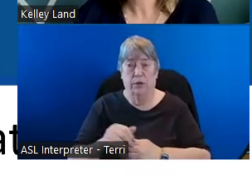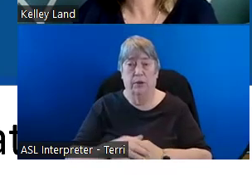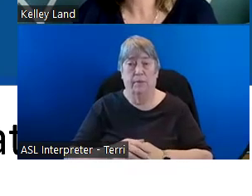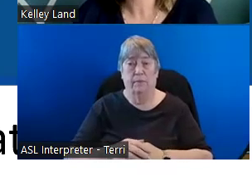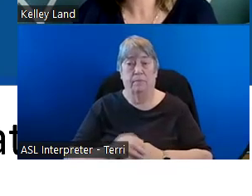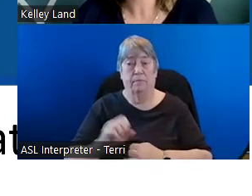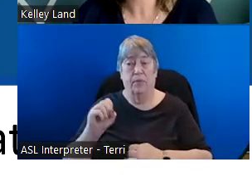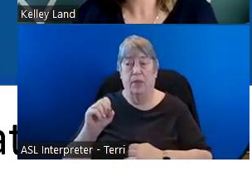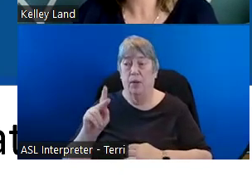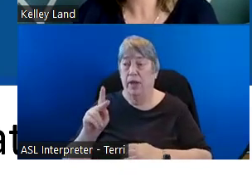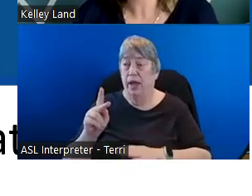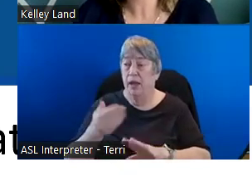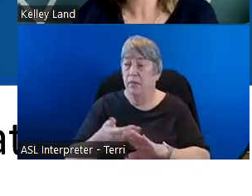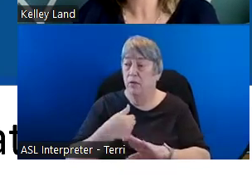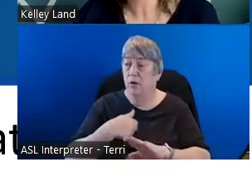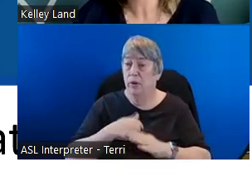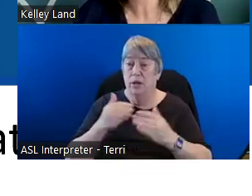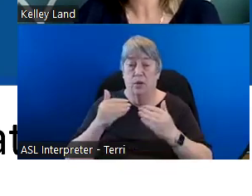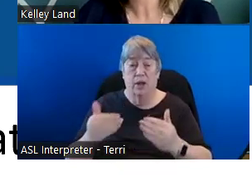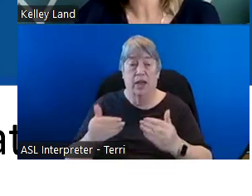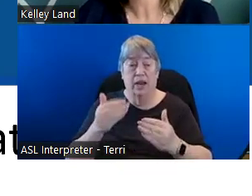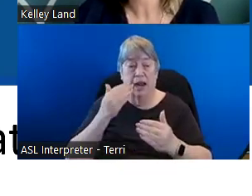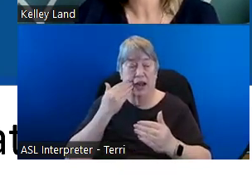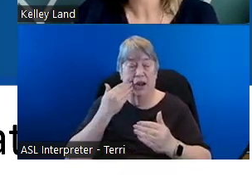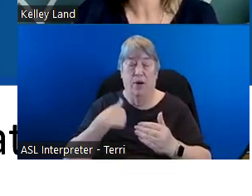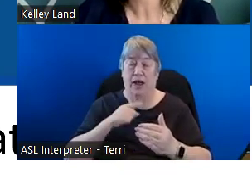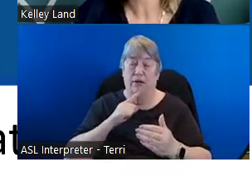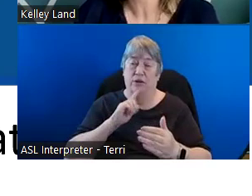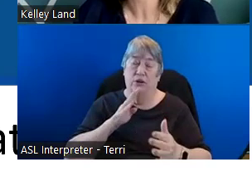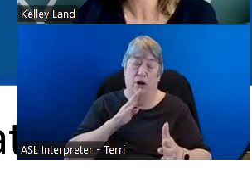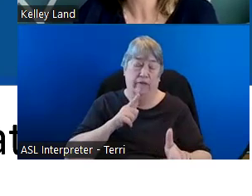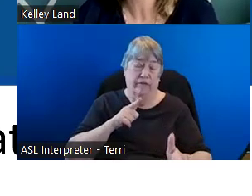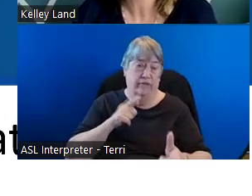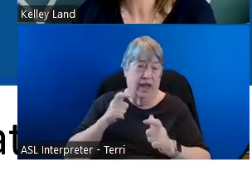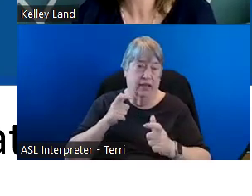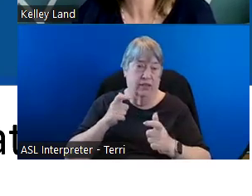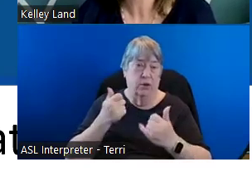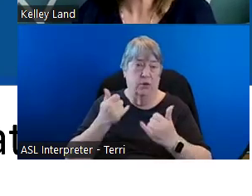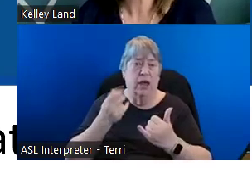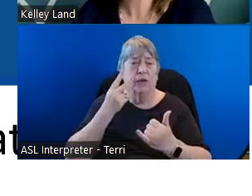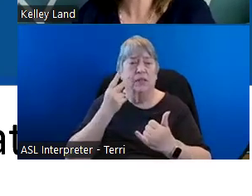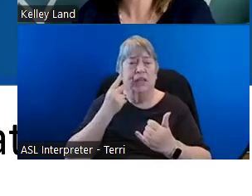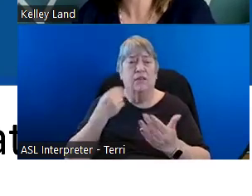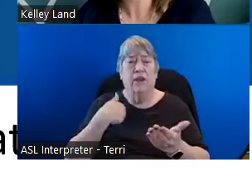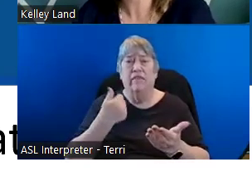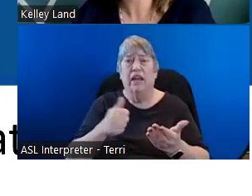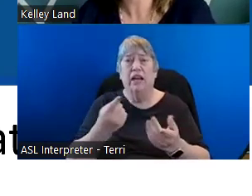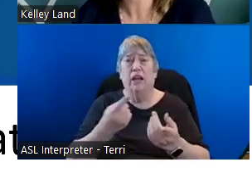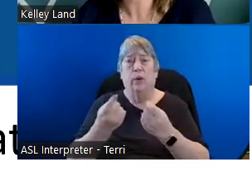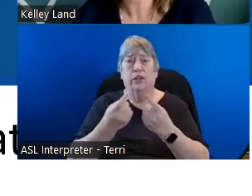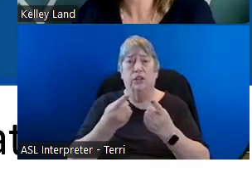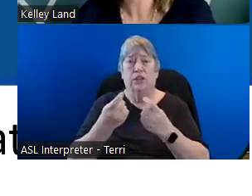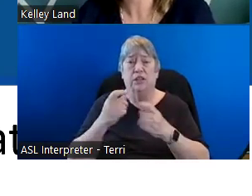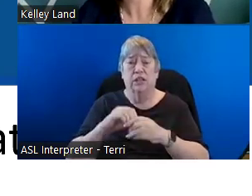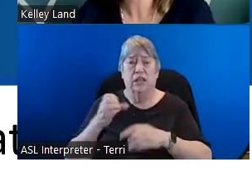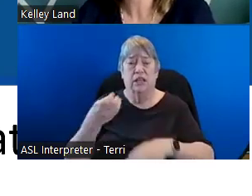Okay, before we move in, I know that I sped through that. I just want to pause real quick to see if there were any questions in the chat box, Jill, that